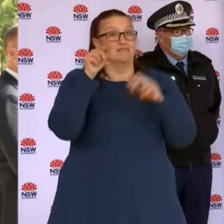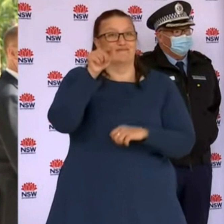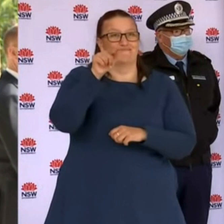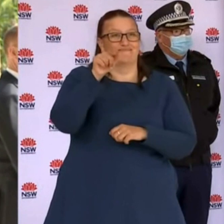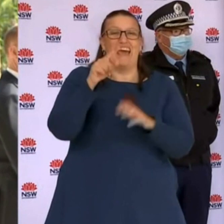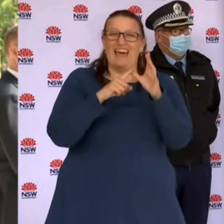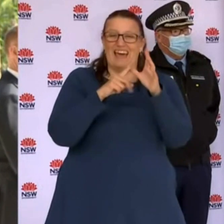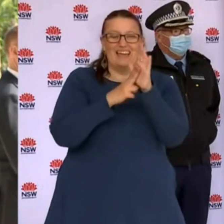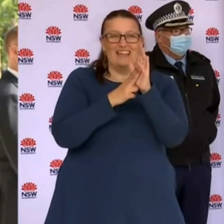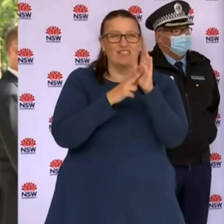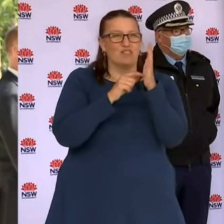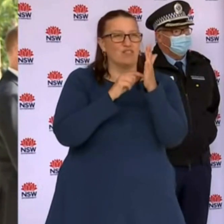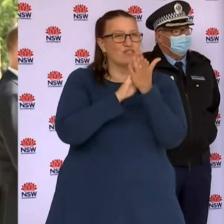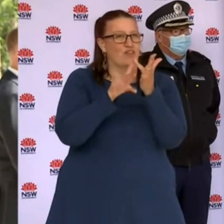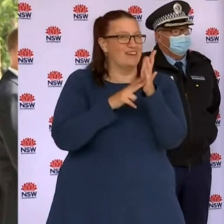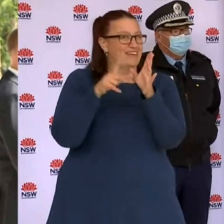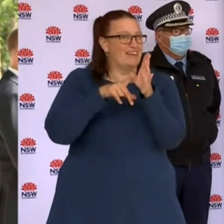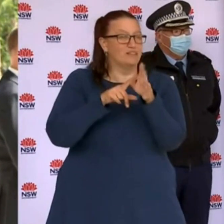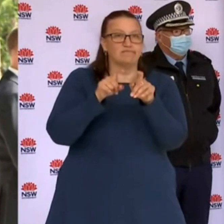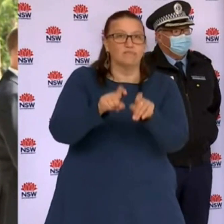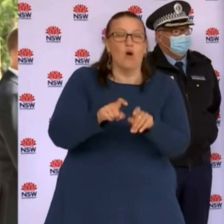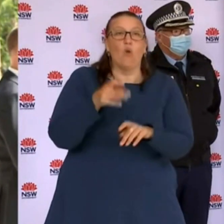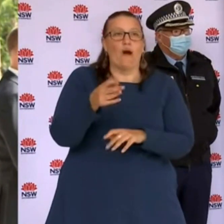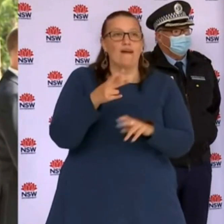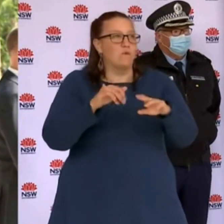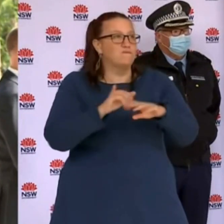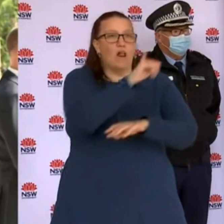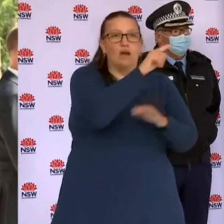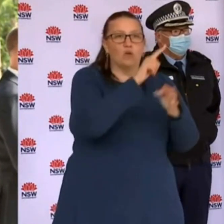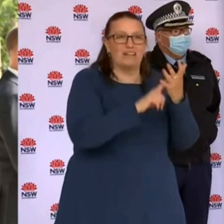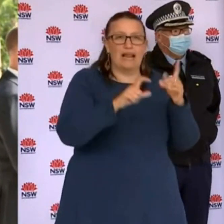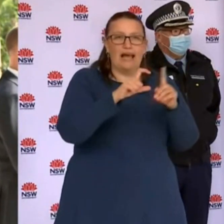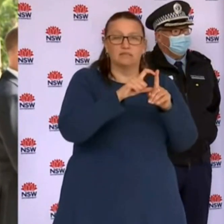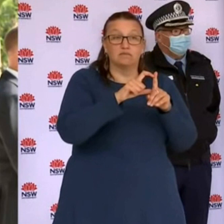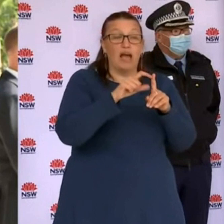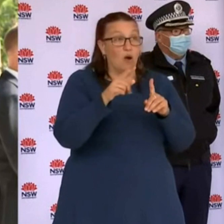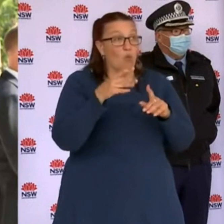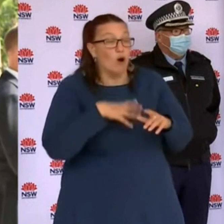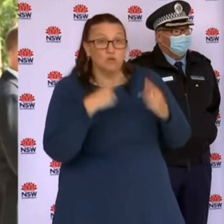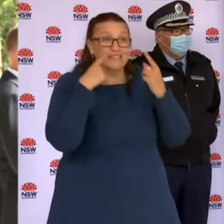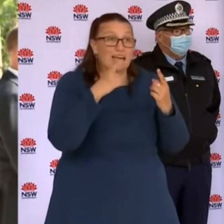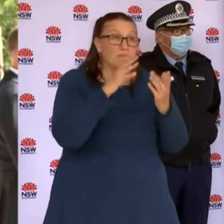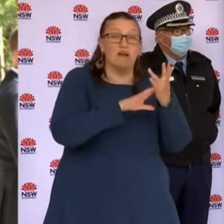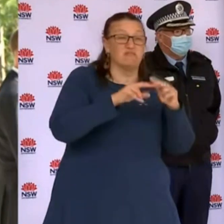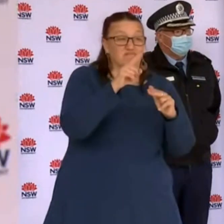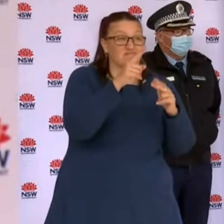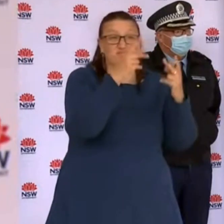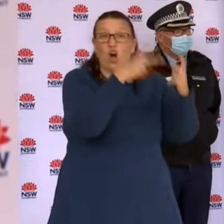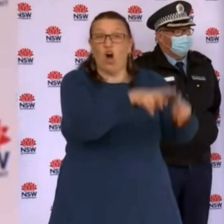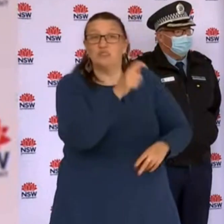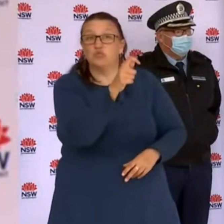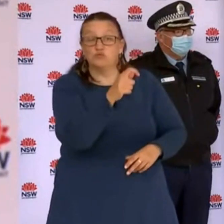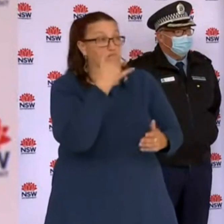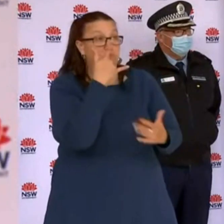has unfortunately died while he was waiting to get into Queensland. I thought this issue had been dealt with. What's happened with that